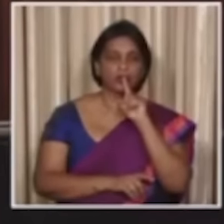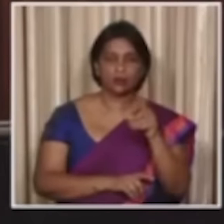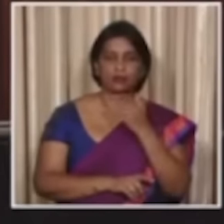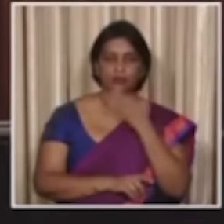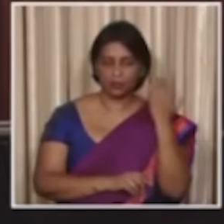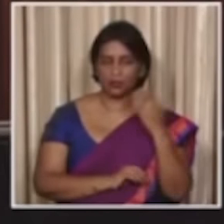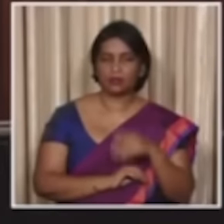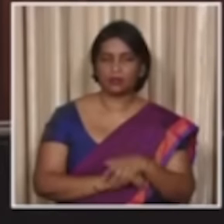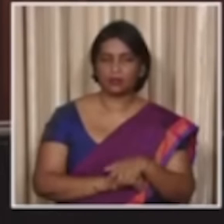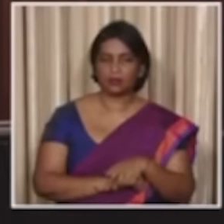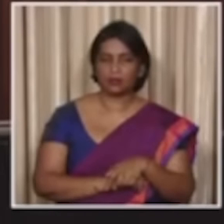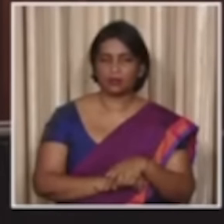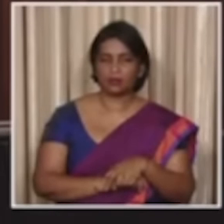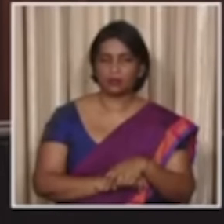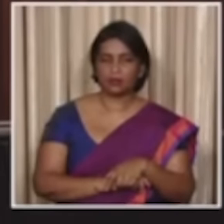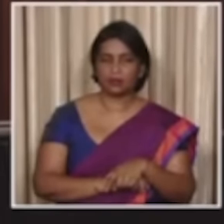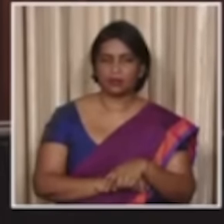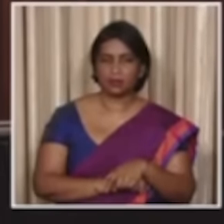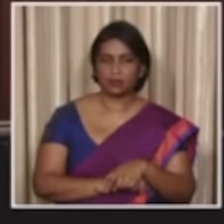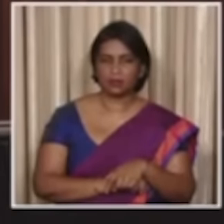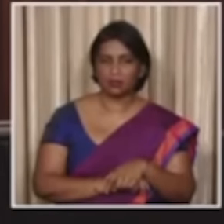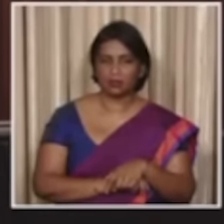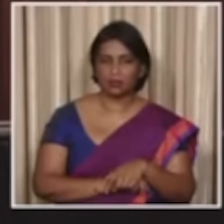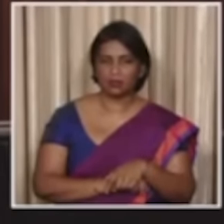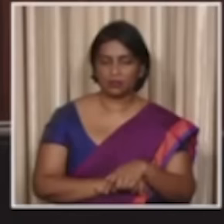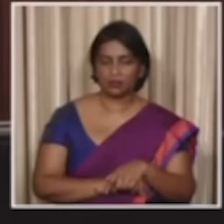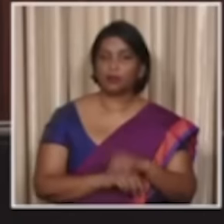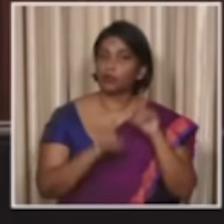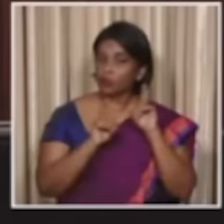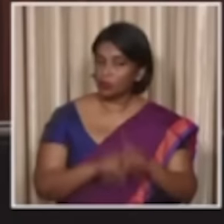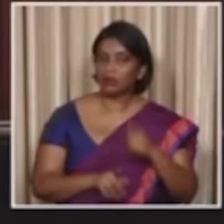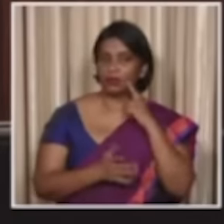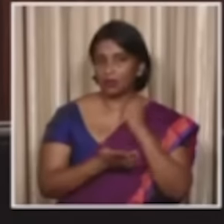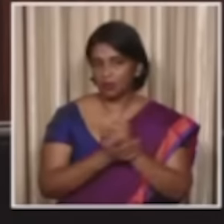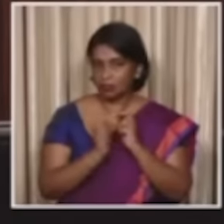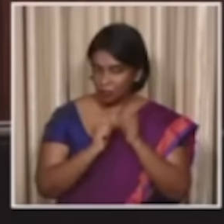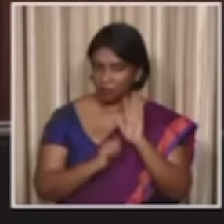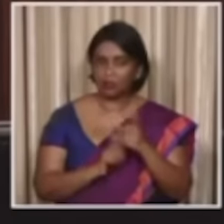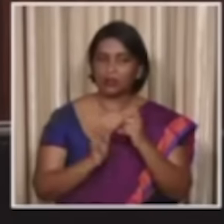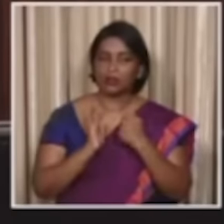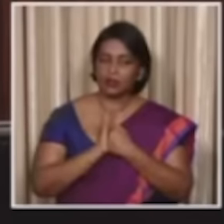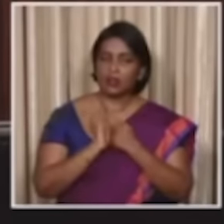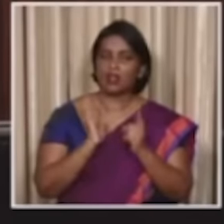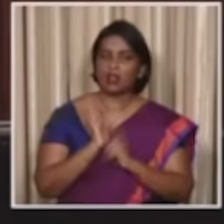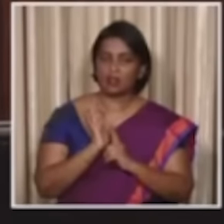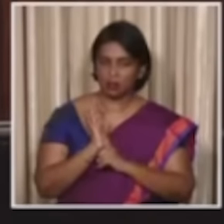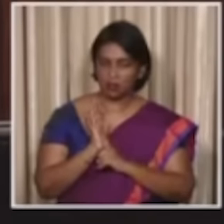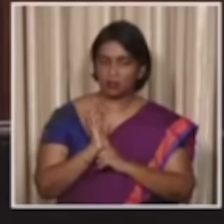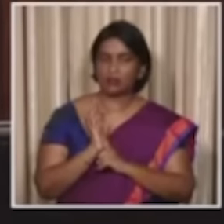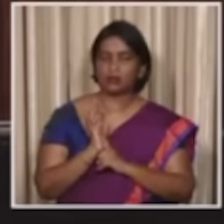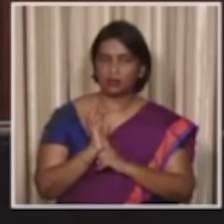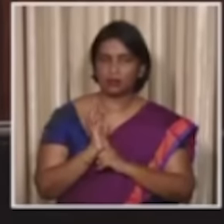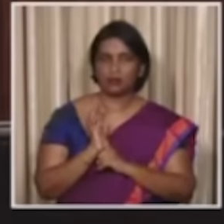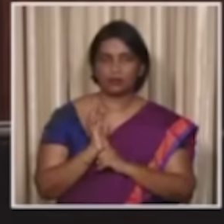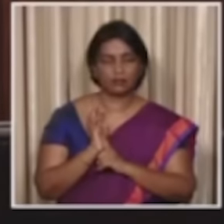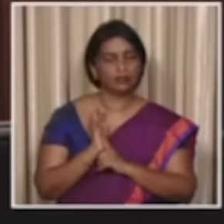the Honorable Lakshman Kiriyala if there was any inconvenience caused, but I followed the instructions that I was given and